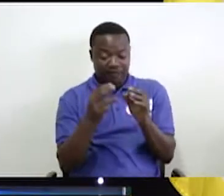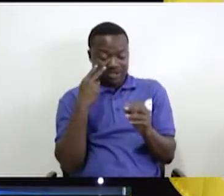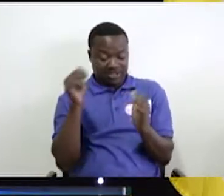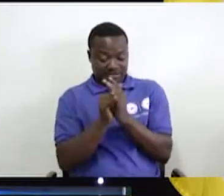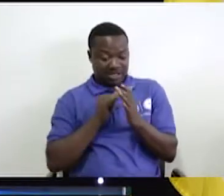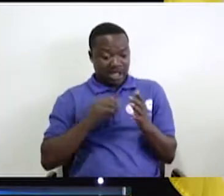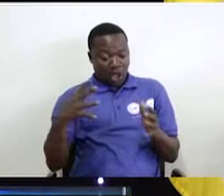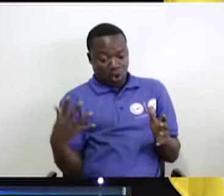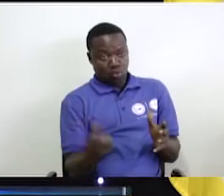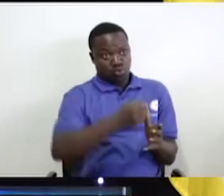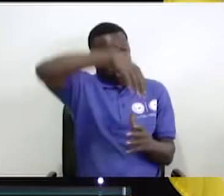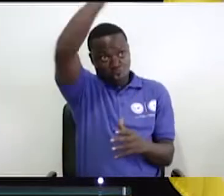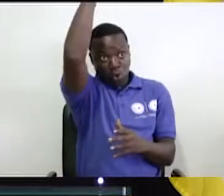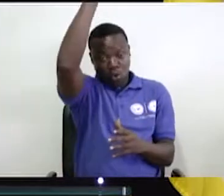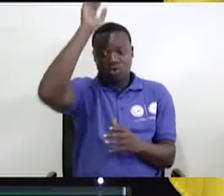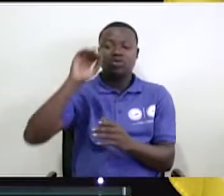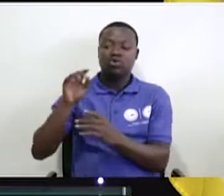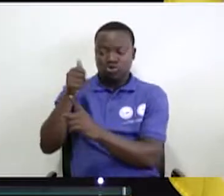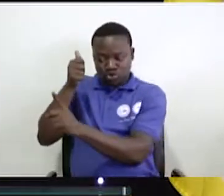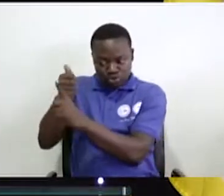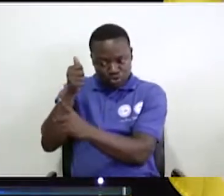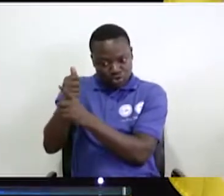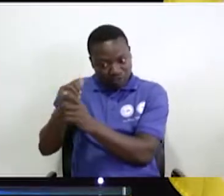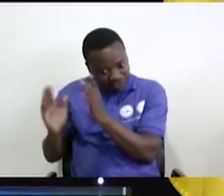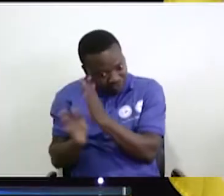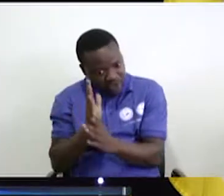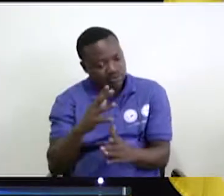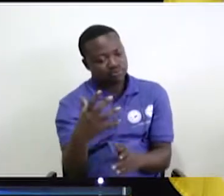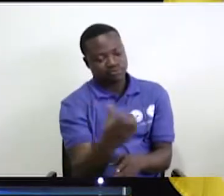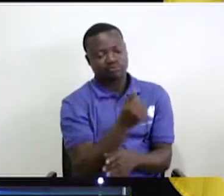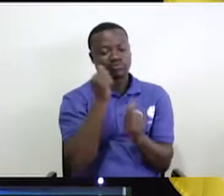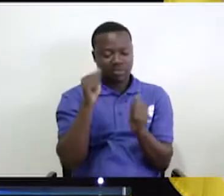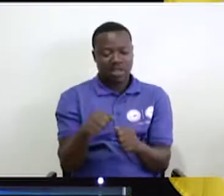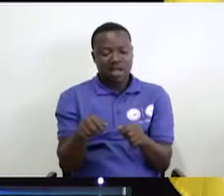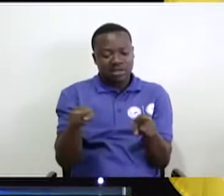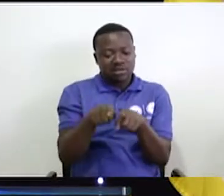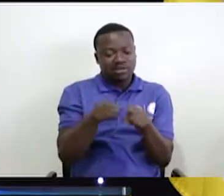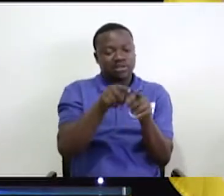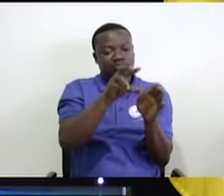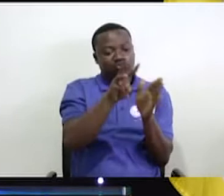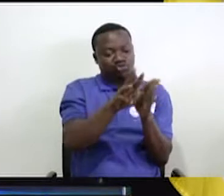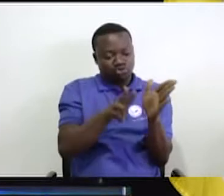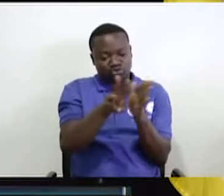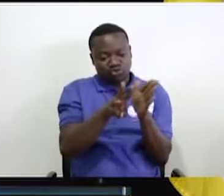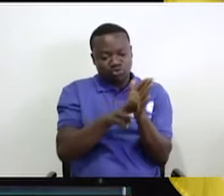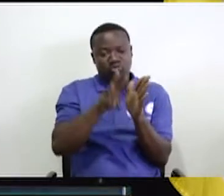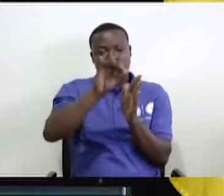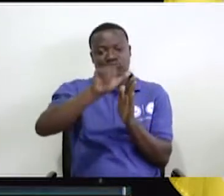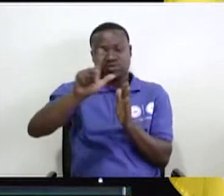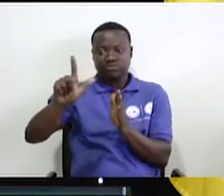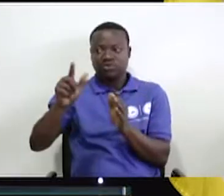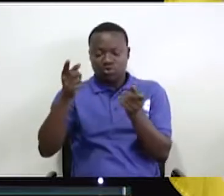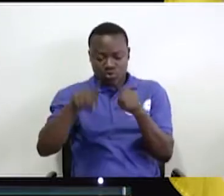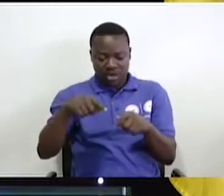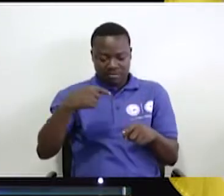go, na so say wo hu say me kwa, in the case of a will, wo when the testator is no